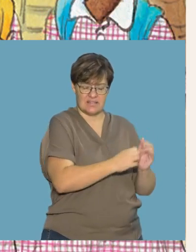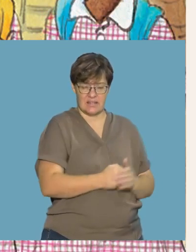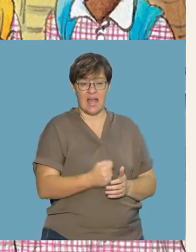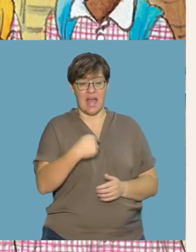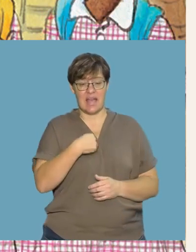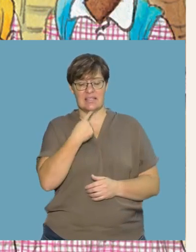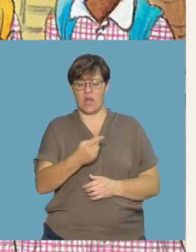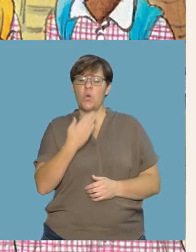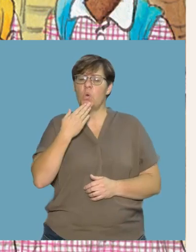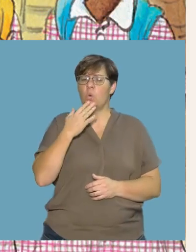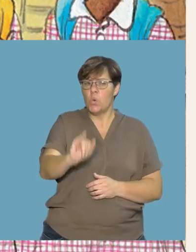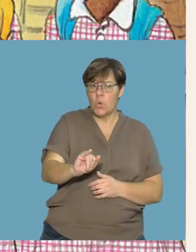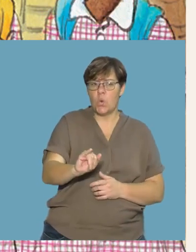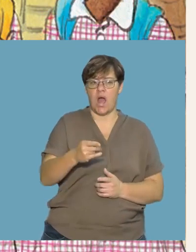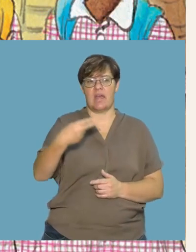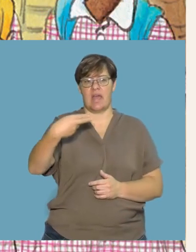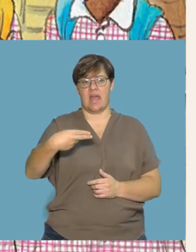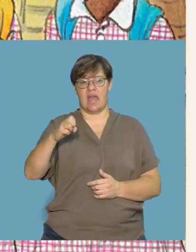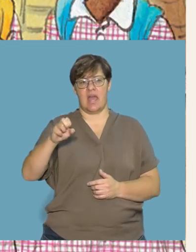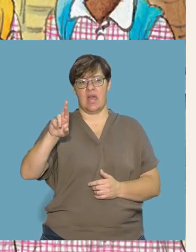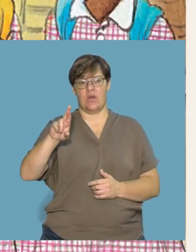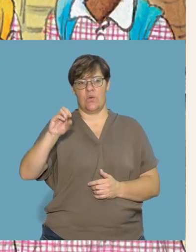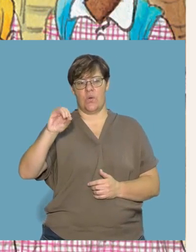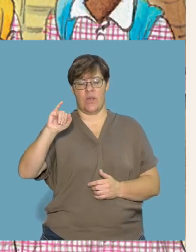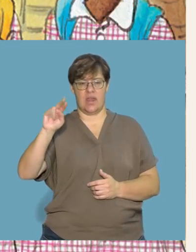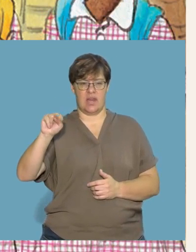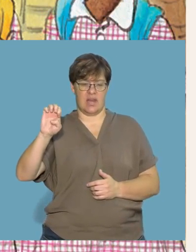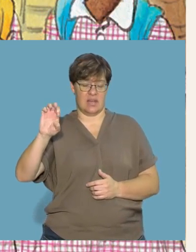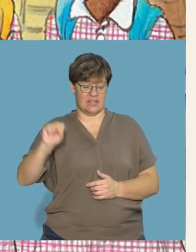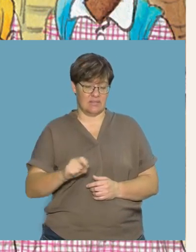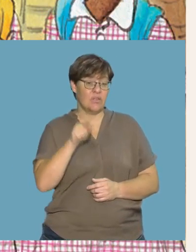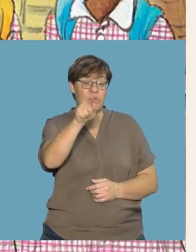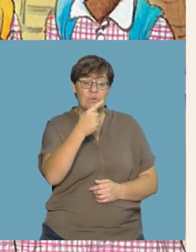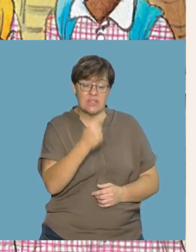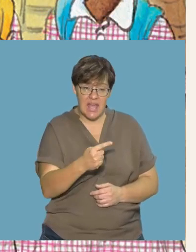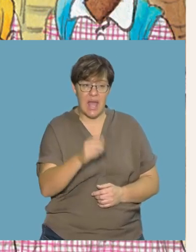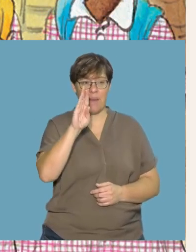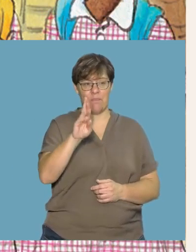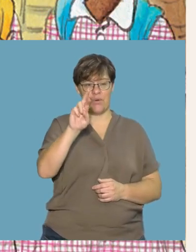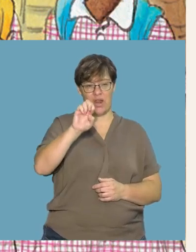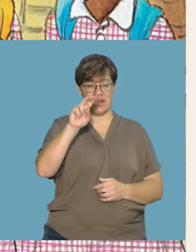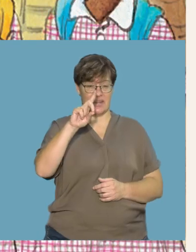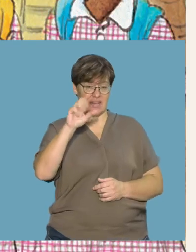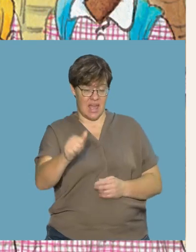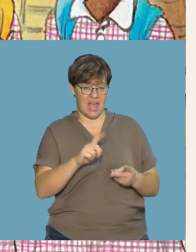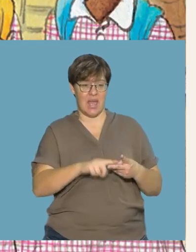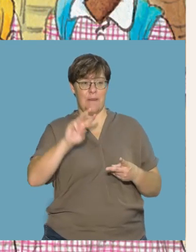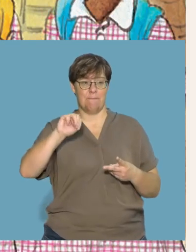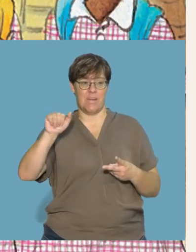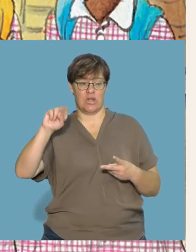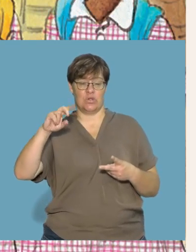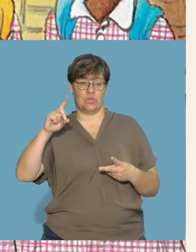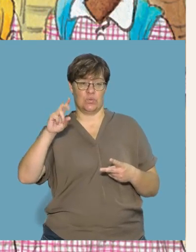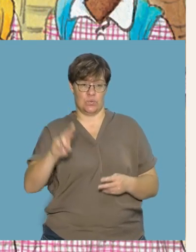the heroines? You say, Brenda and Mandu are the heroines. Now you try. Who are